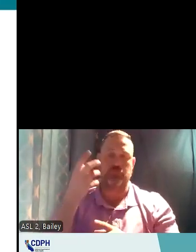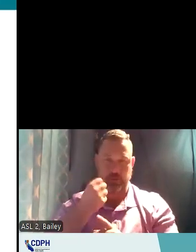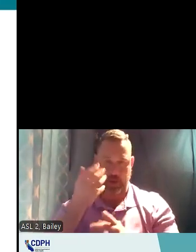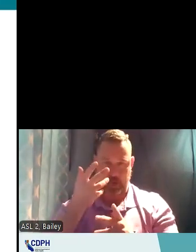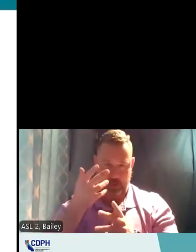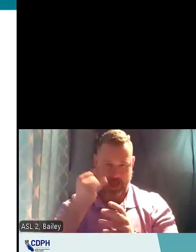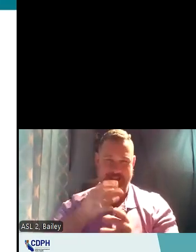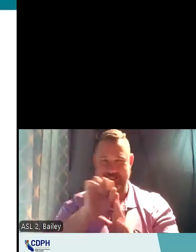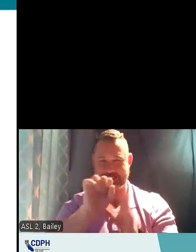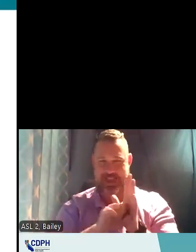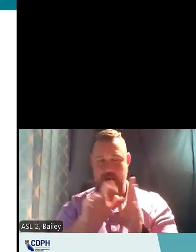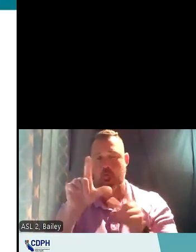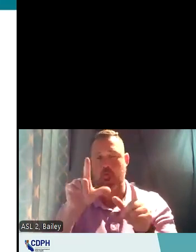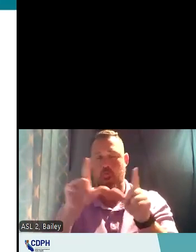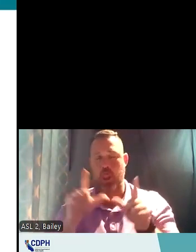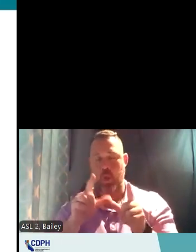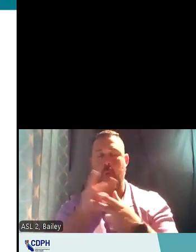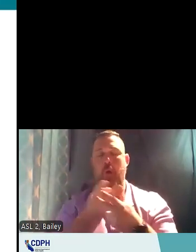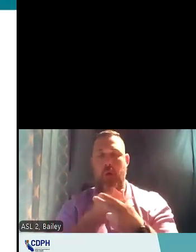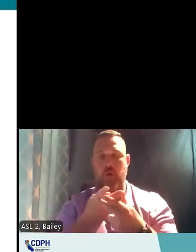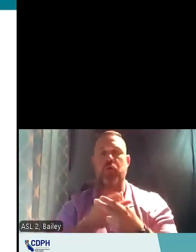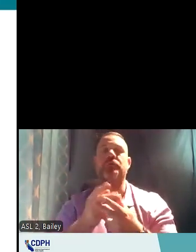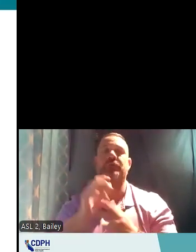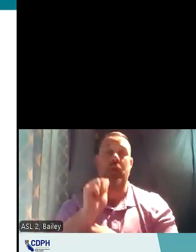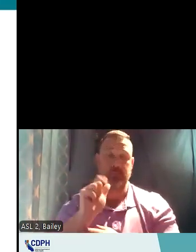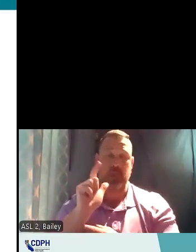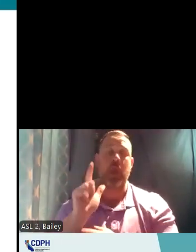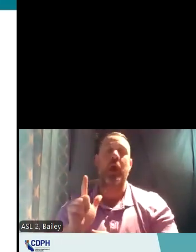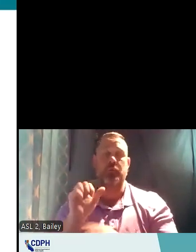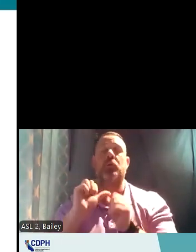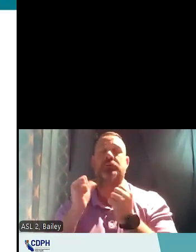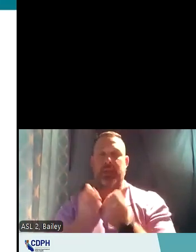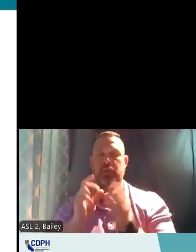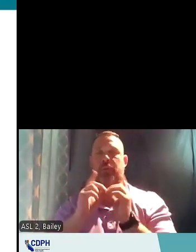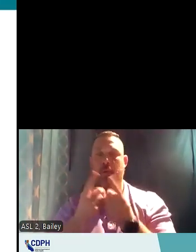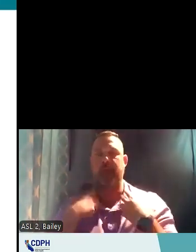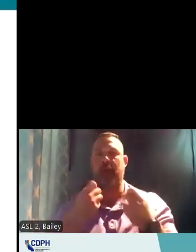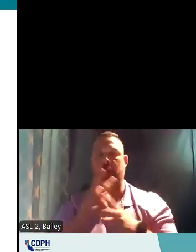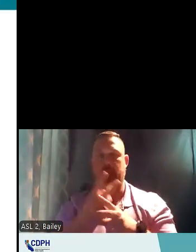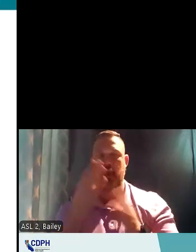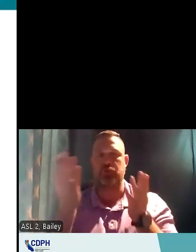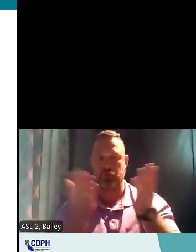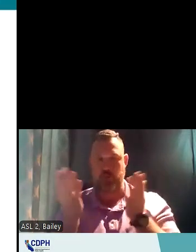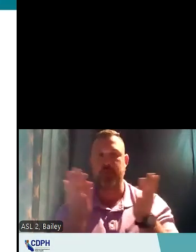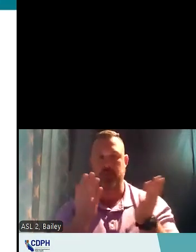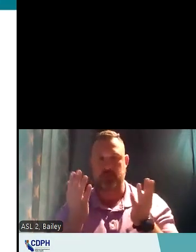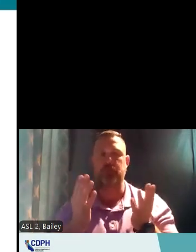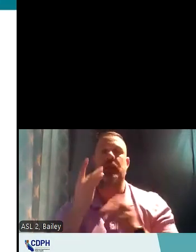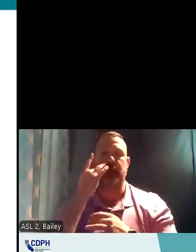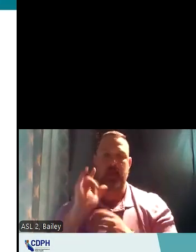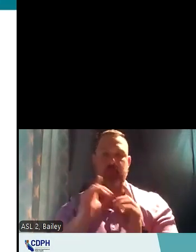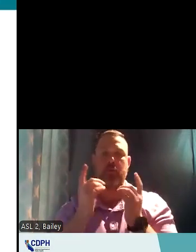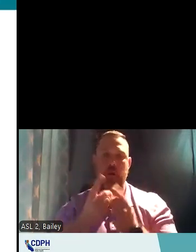state and local partners, including the Alzheimer's Association, Department of Healthcare Services, California Department